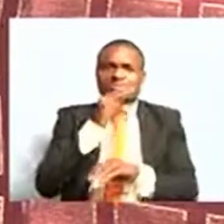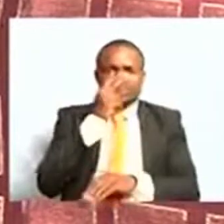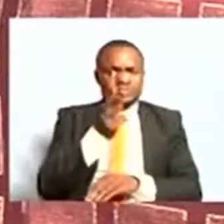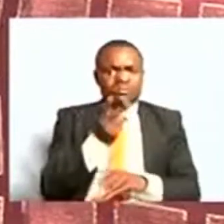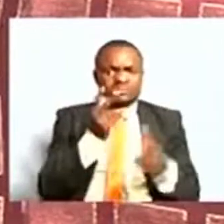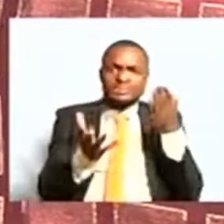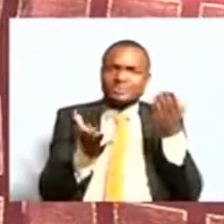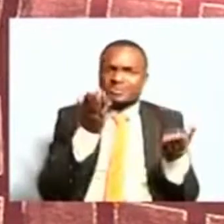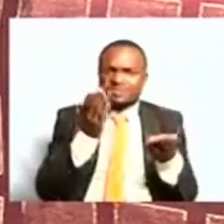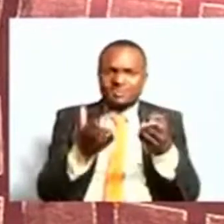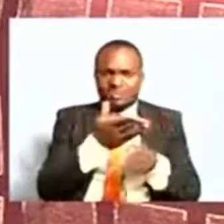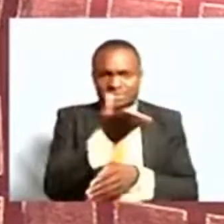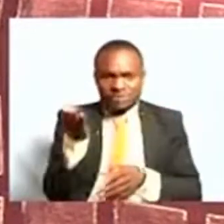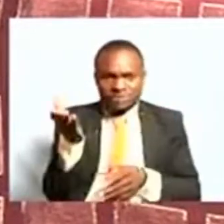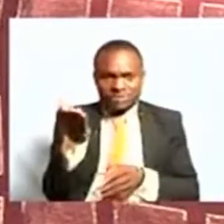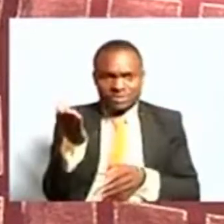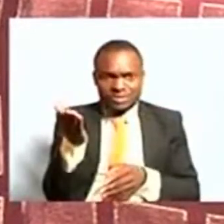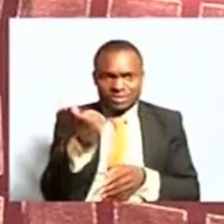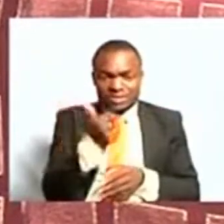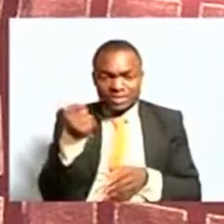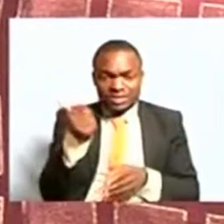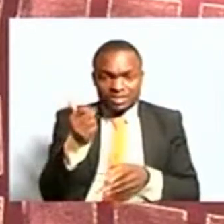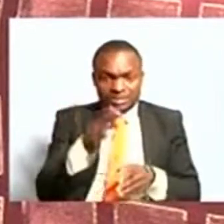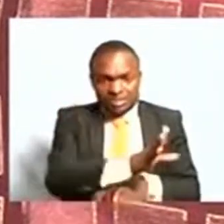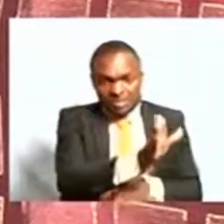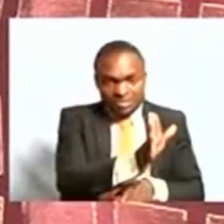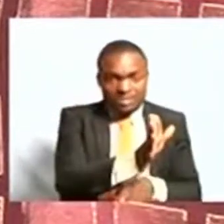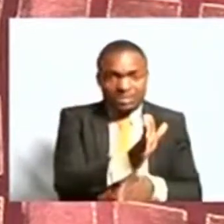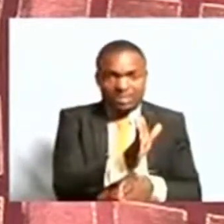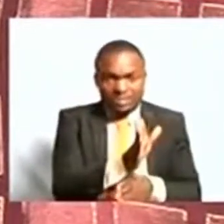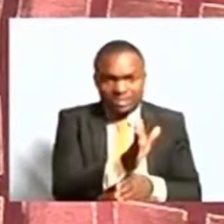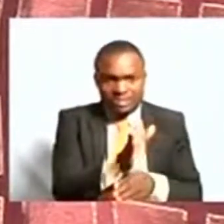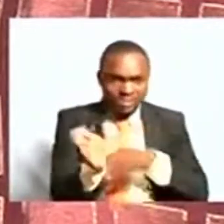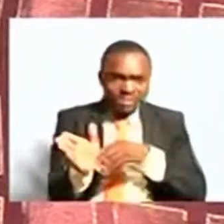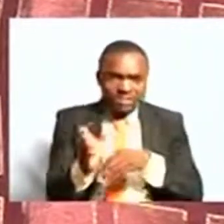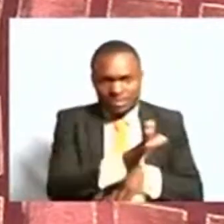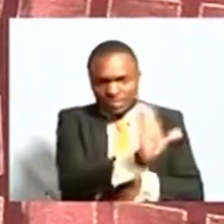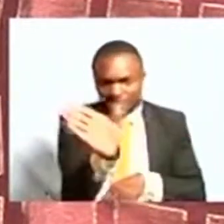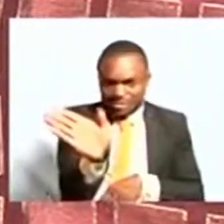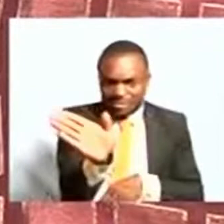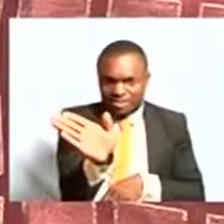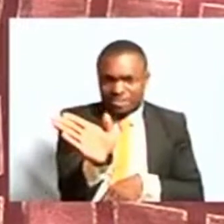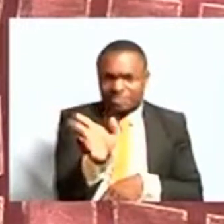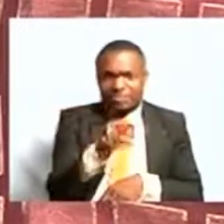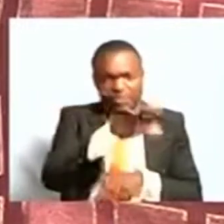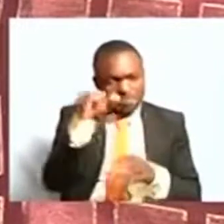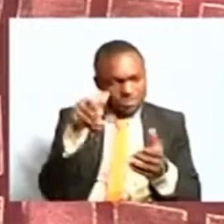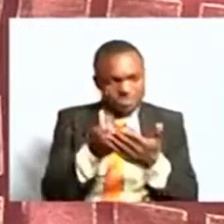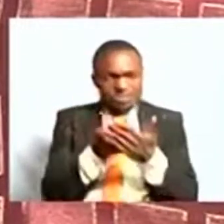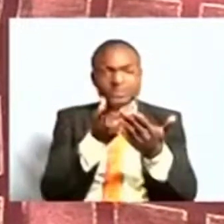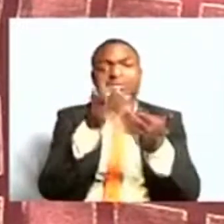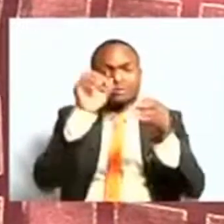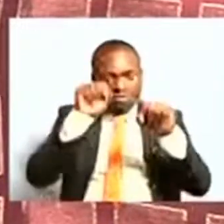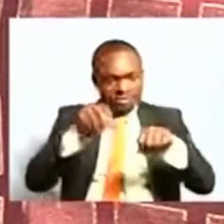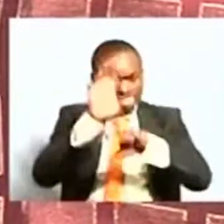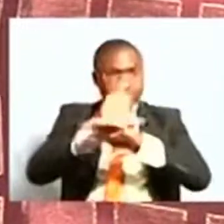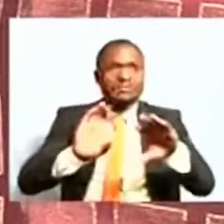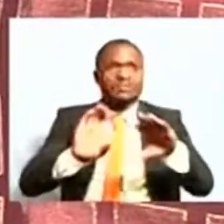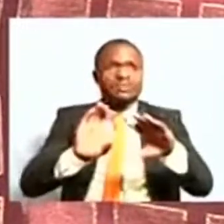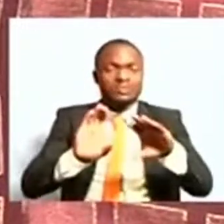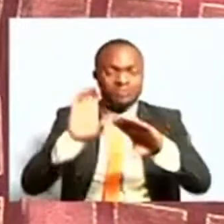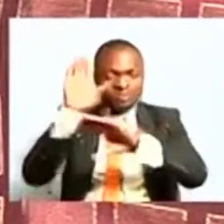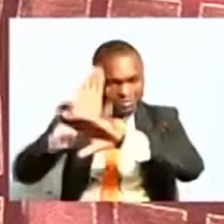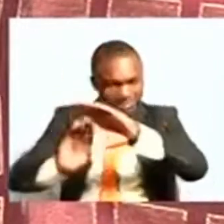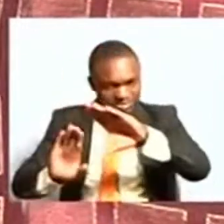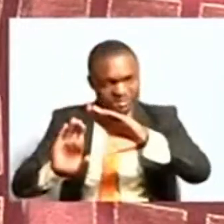be a motorist turning right, and all those could cause other causes